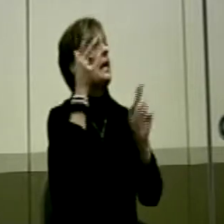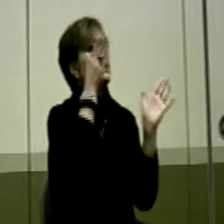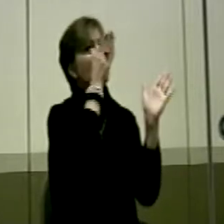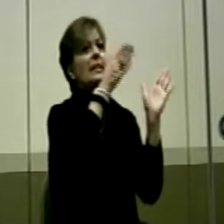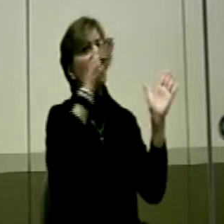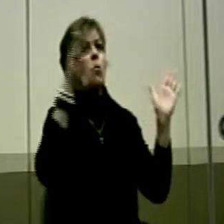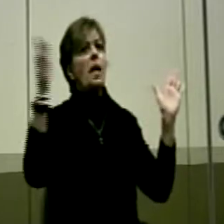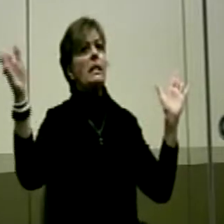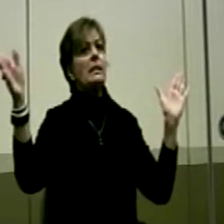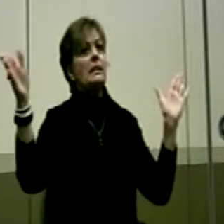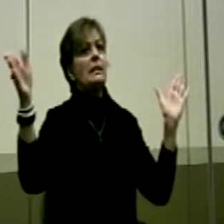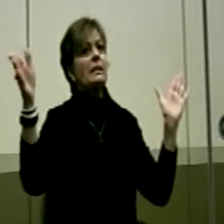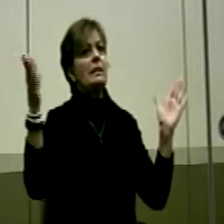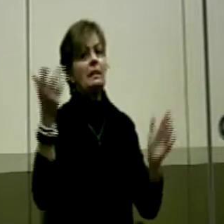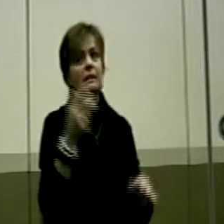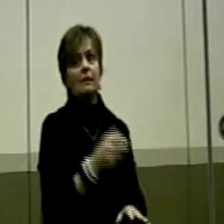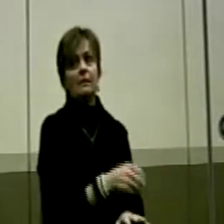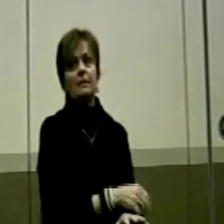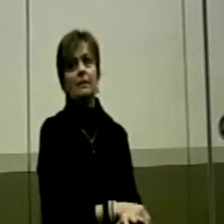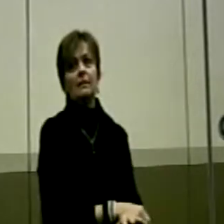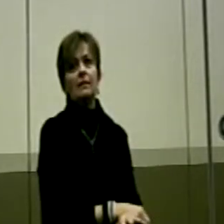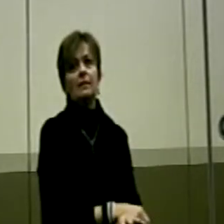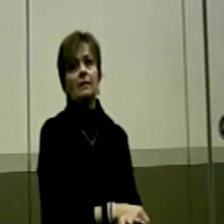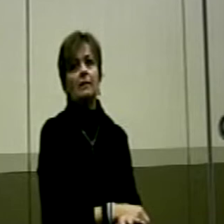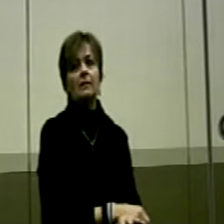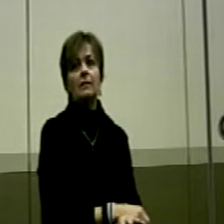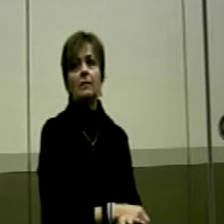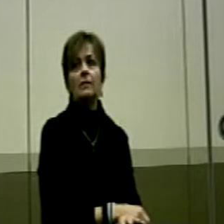when I'm sitting, when the teacher's